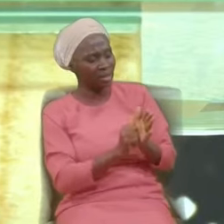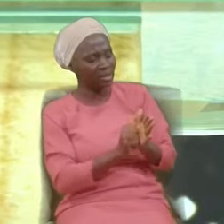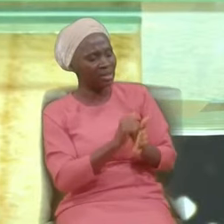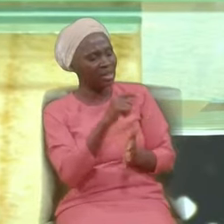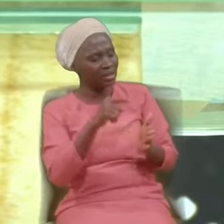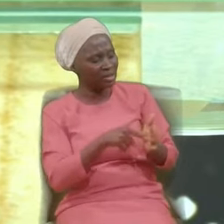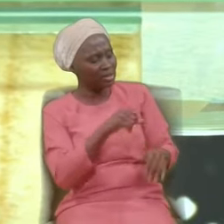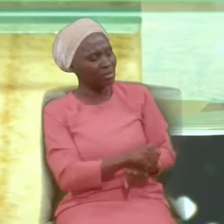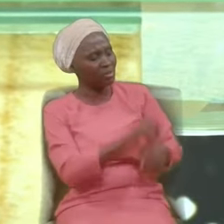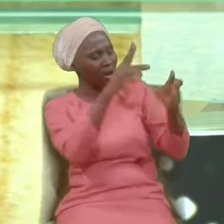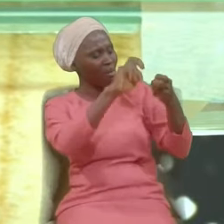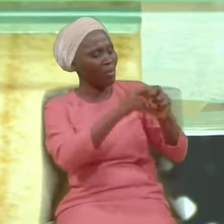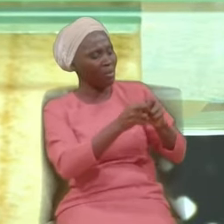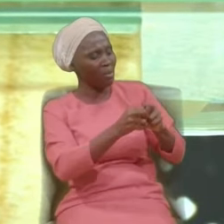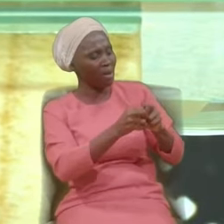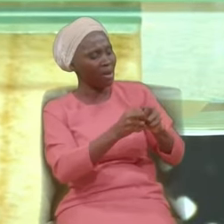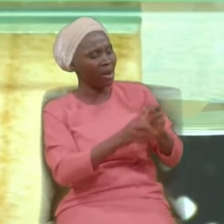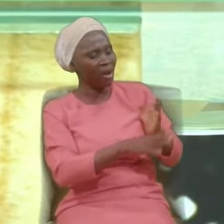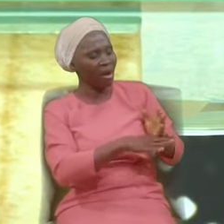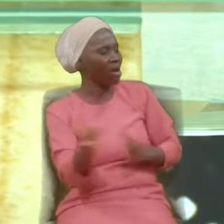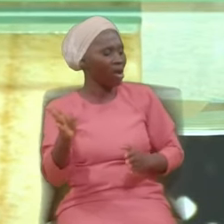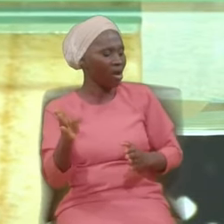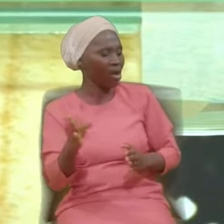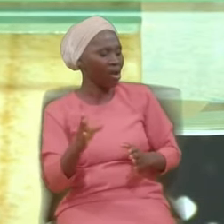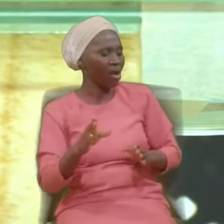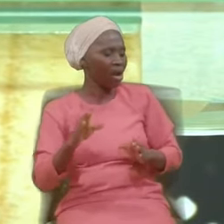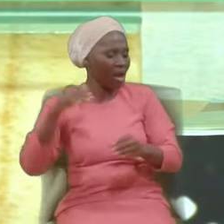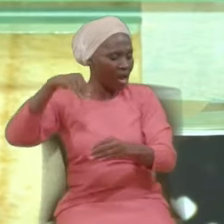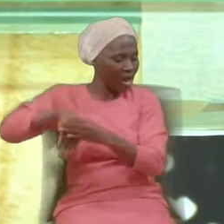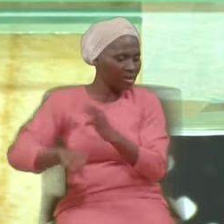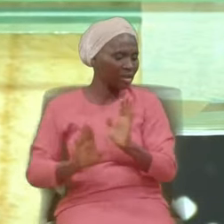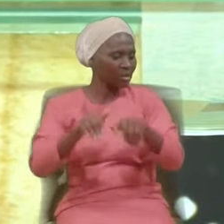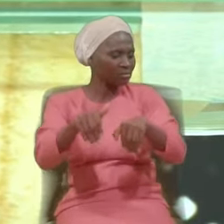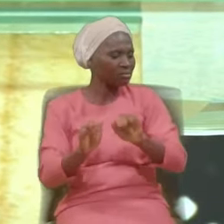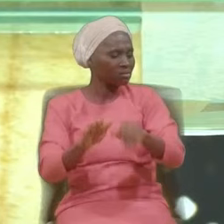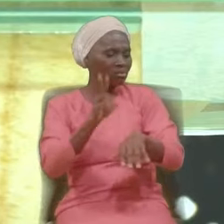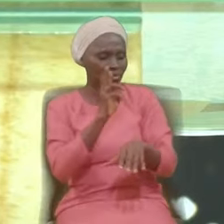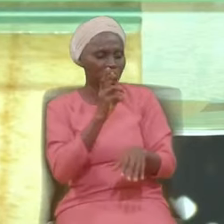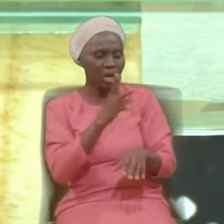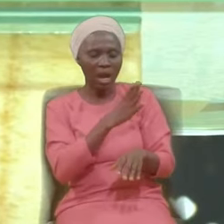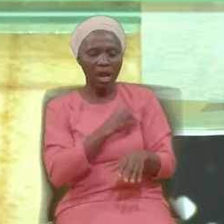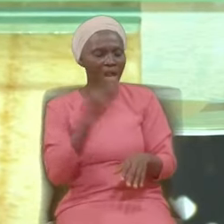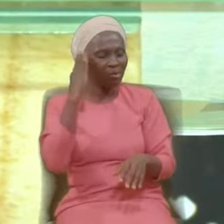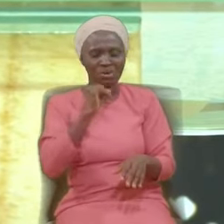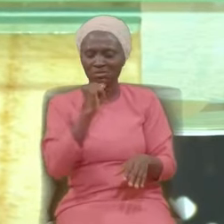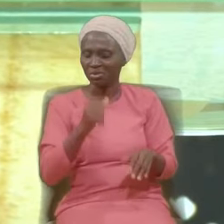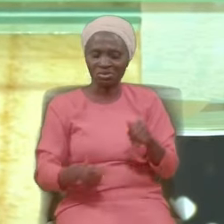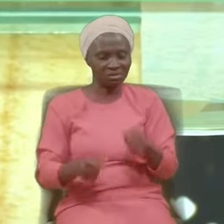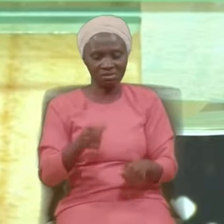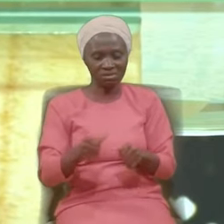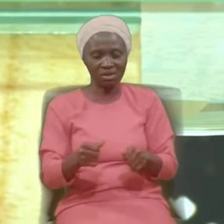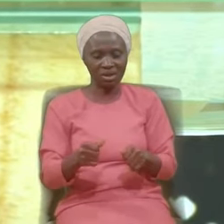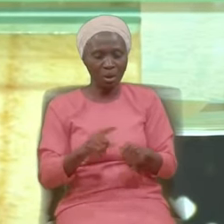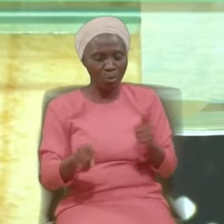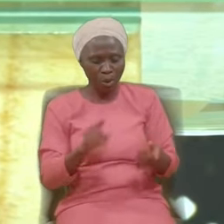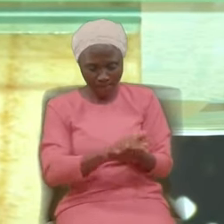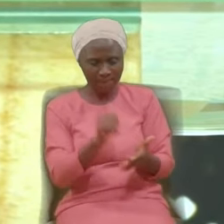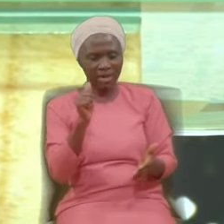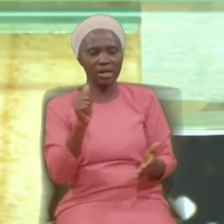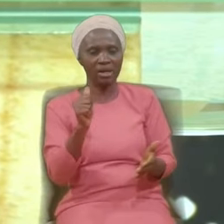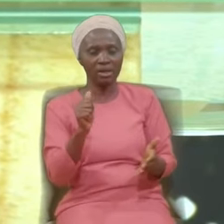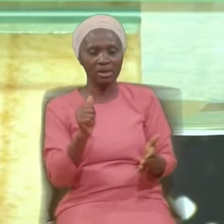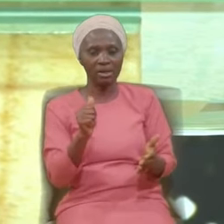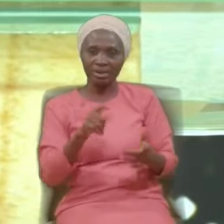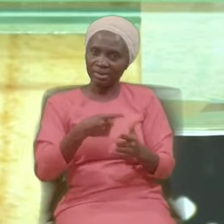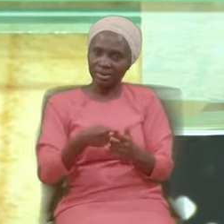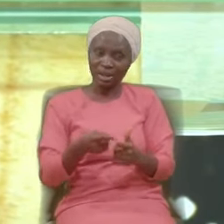the sea, and shall not doubt in his heart, but shall believe that those things which he says shall